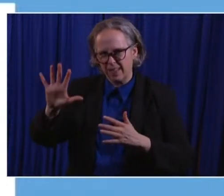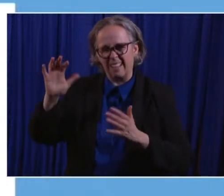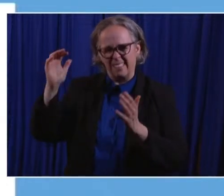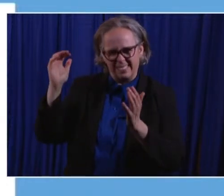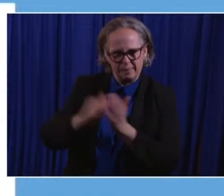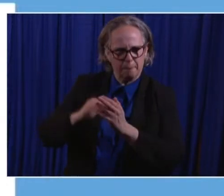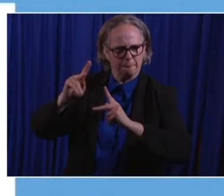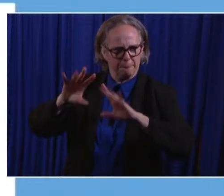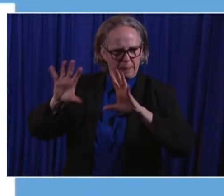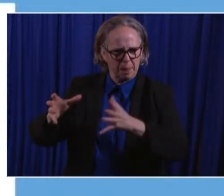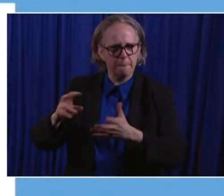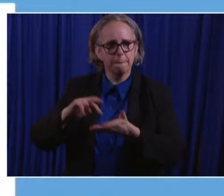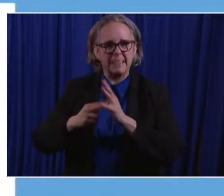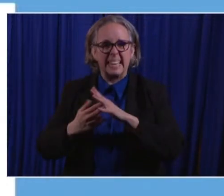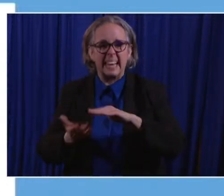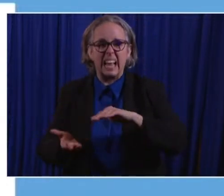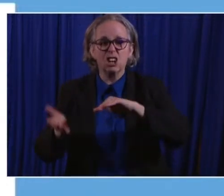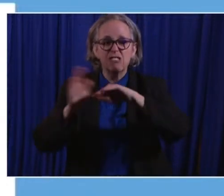2.3%,